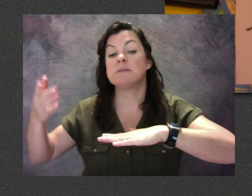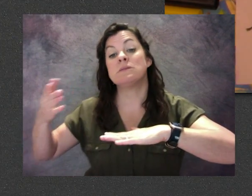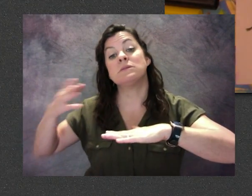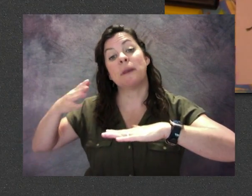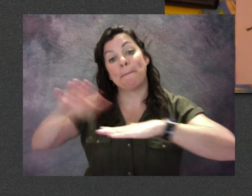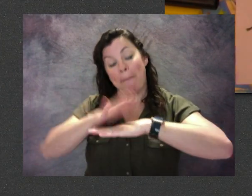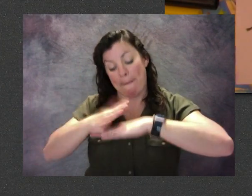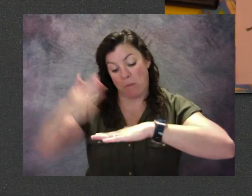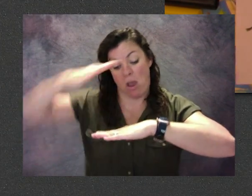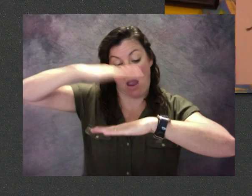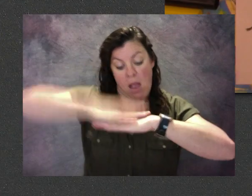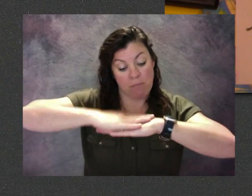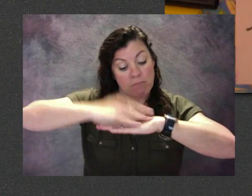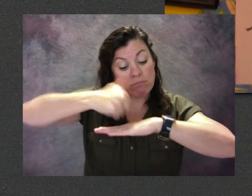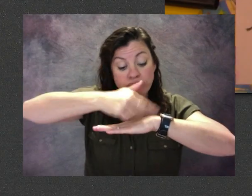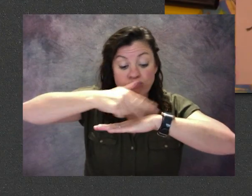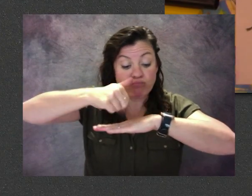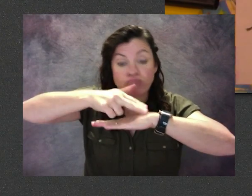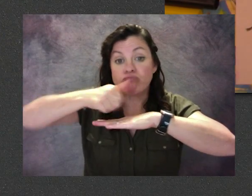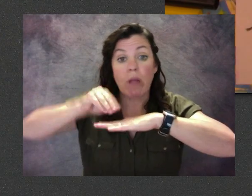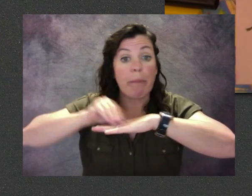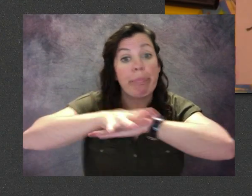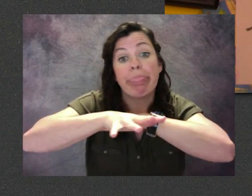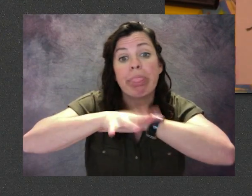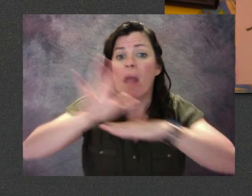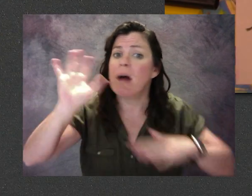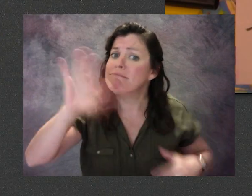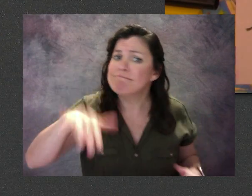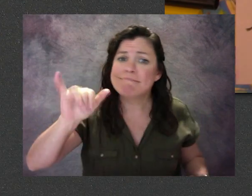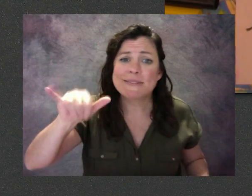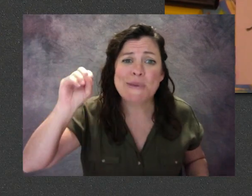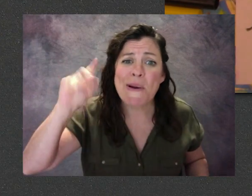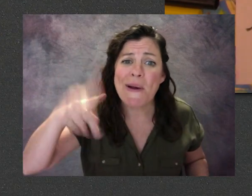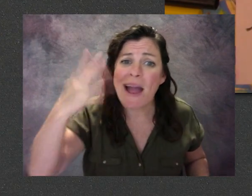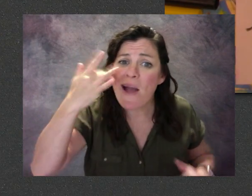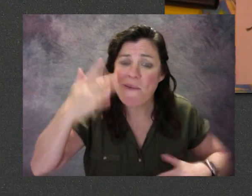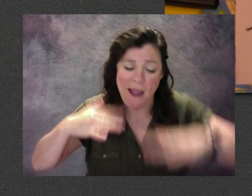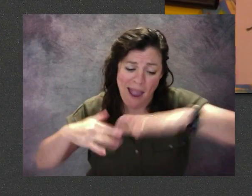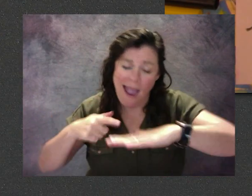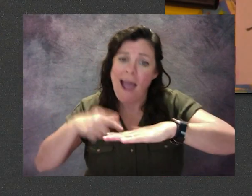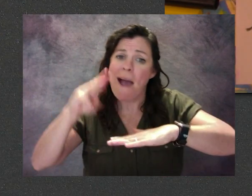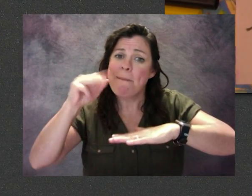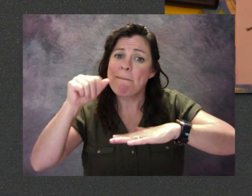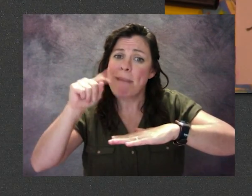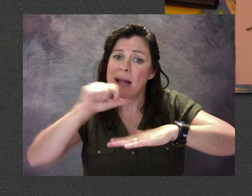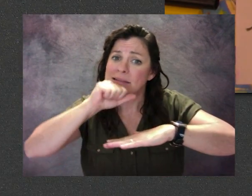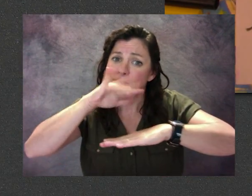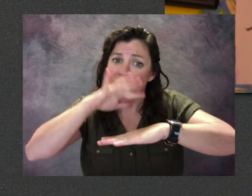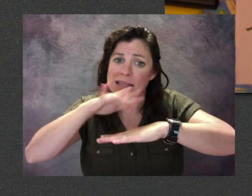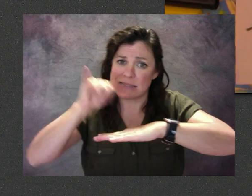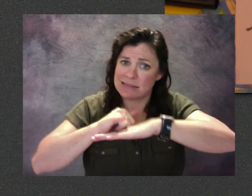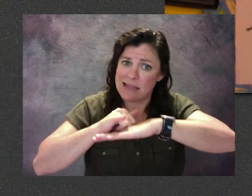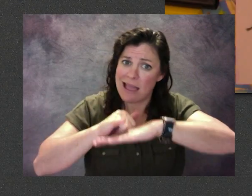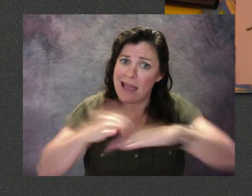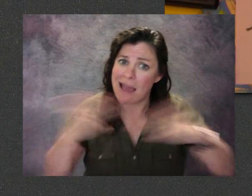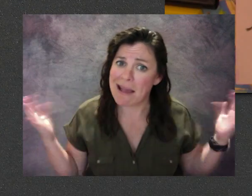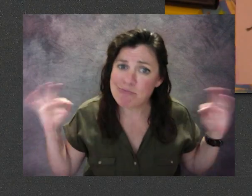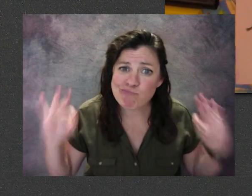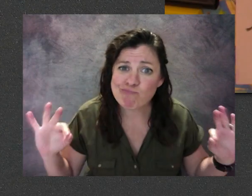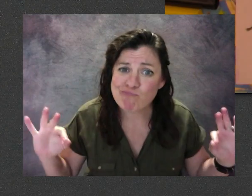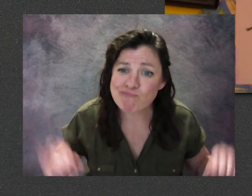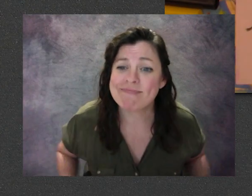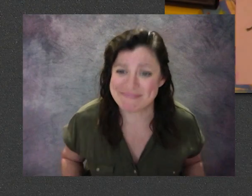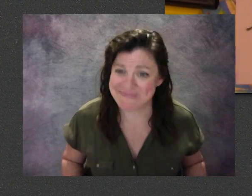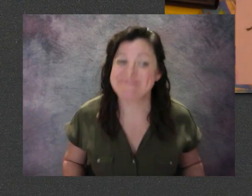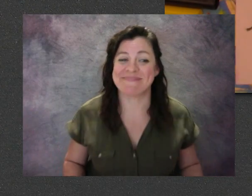These are big areas, so I need a bigger brush here, don't I? If I had a really tiny brush, this would take a